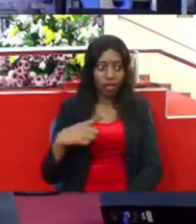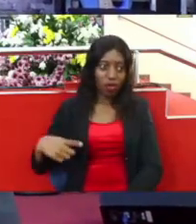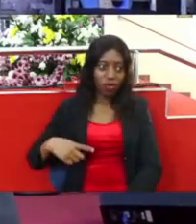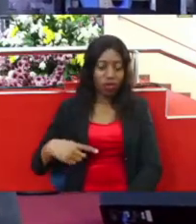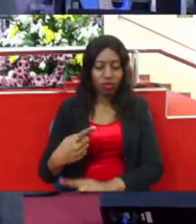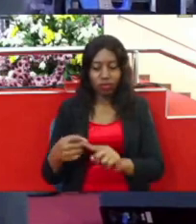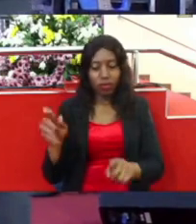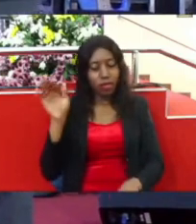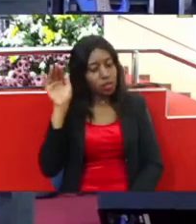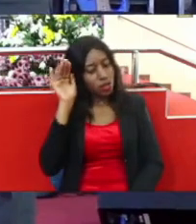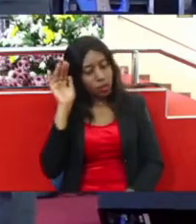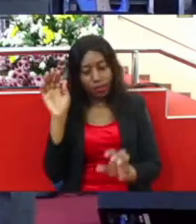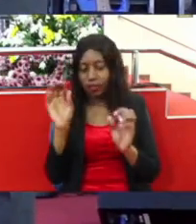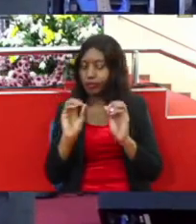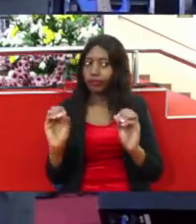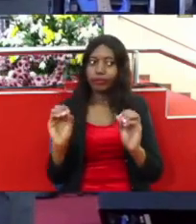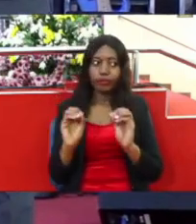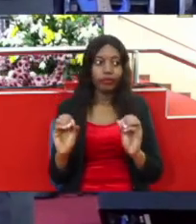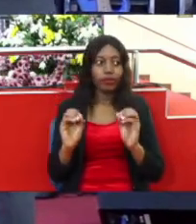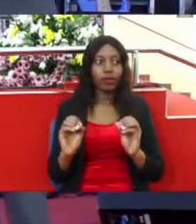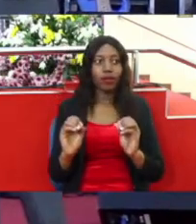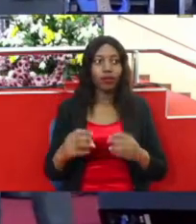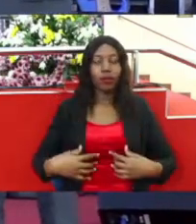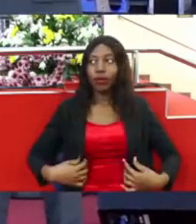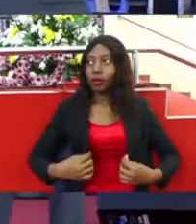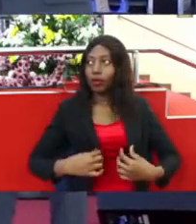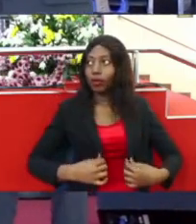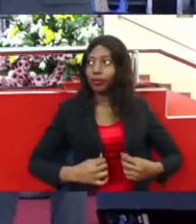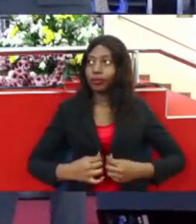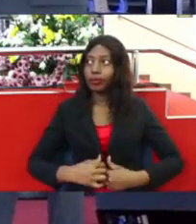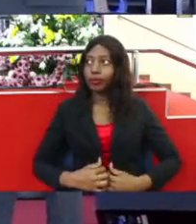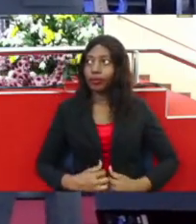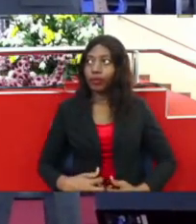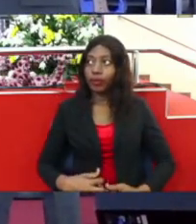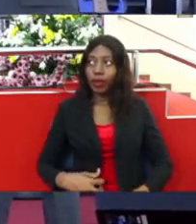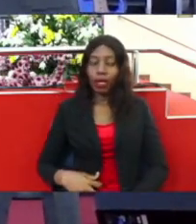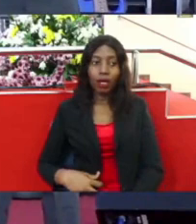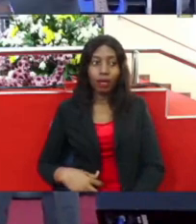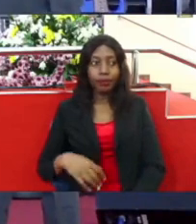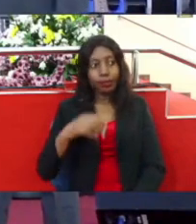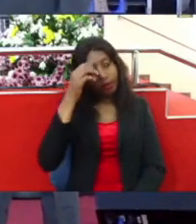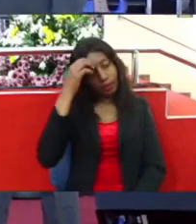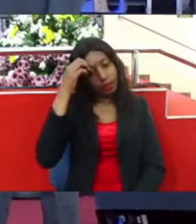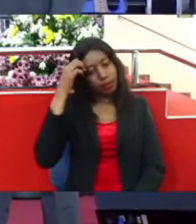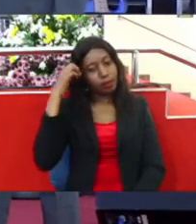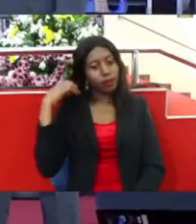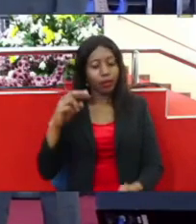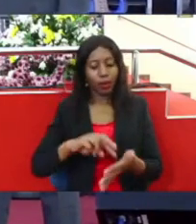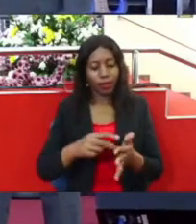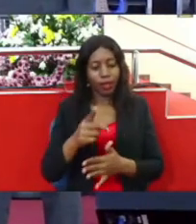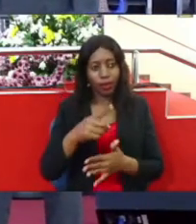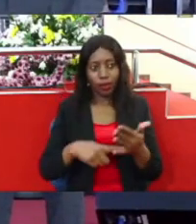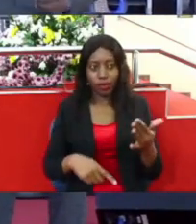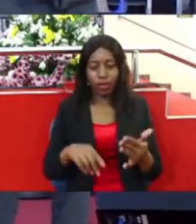sent him. Na anaamua kwamba hataenda mahali Bwana alikuwa amemtuma. In other words, we would say Jonah is a messenger of truth or a messenger of